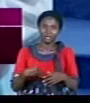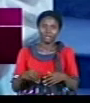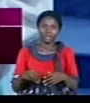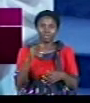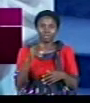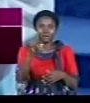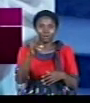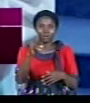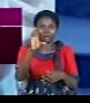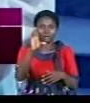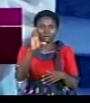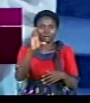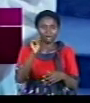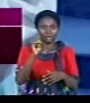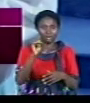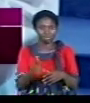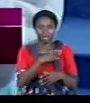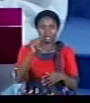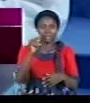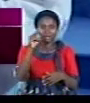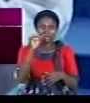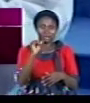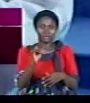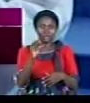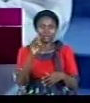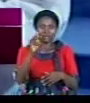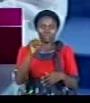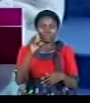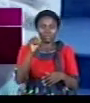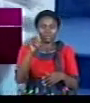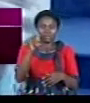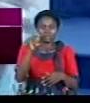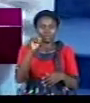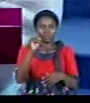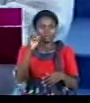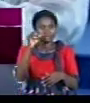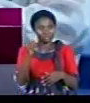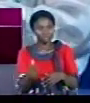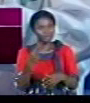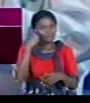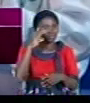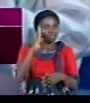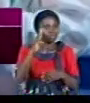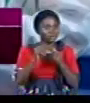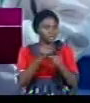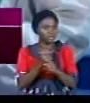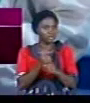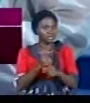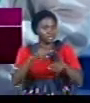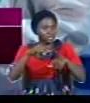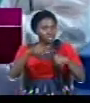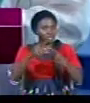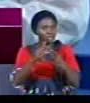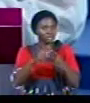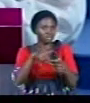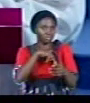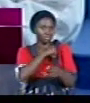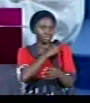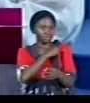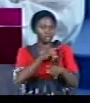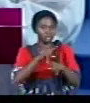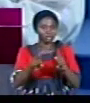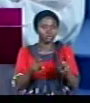4 years. He has gone to the hospital, and all the tests they have done, they have even repeated the